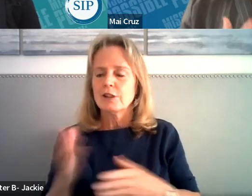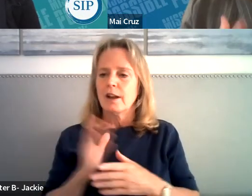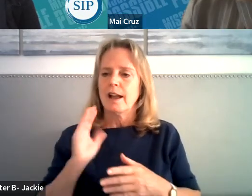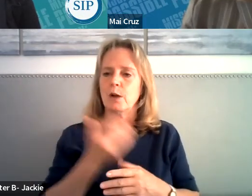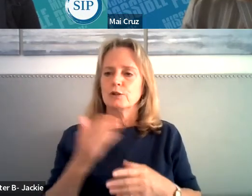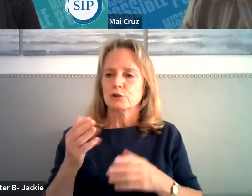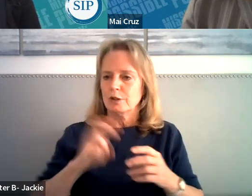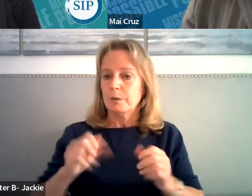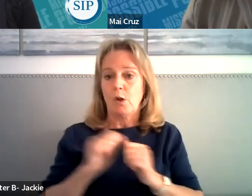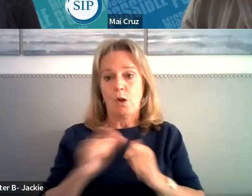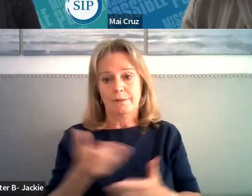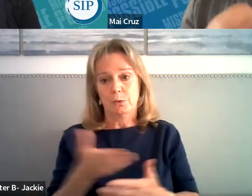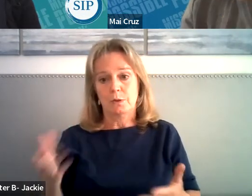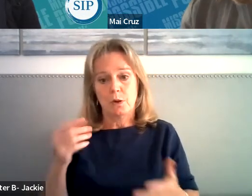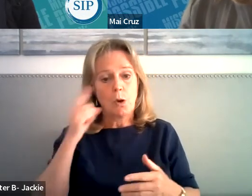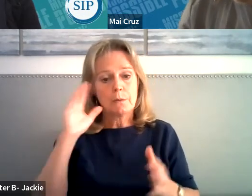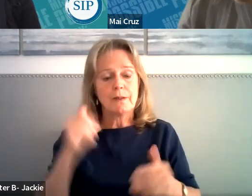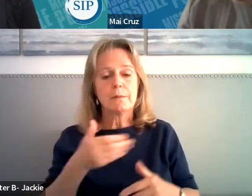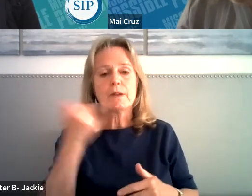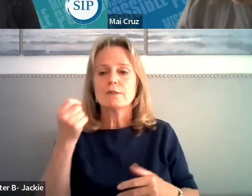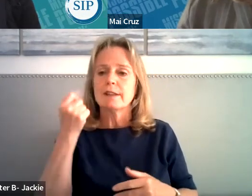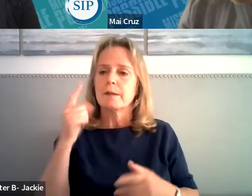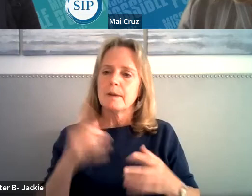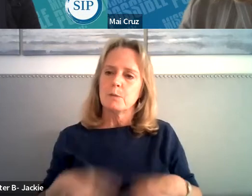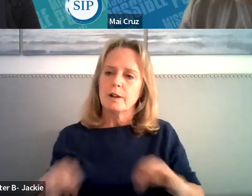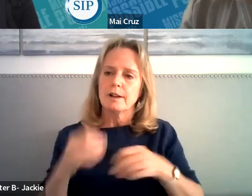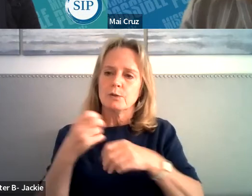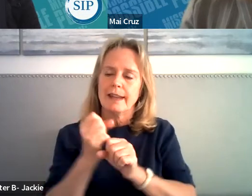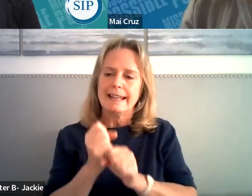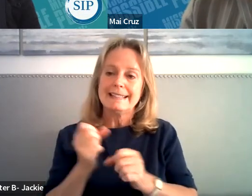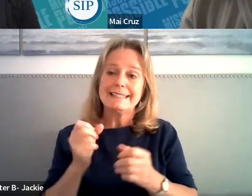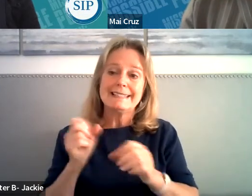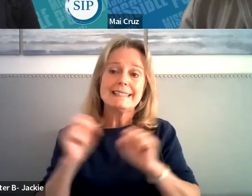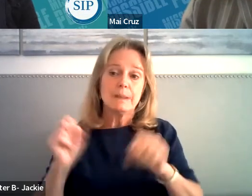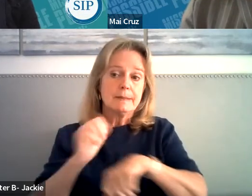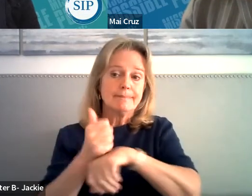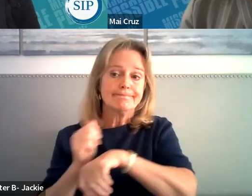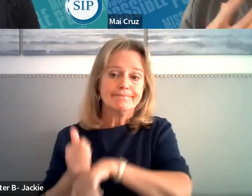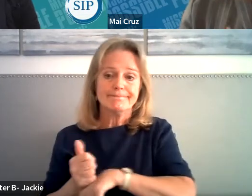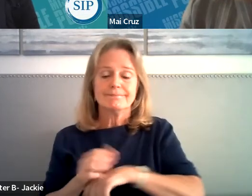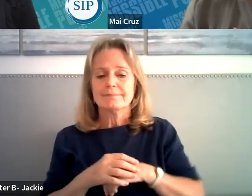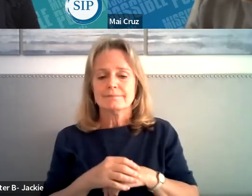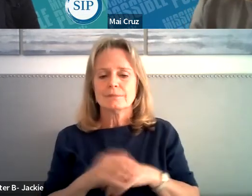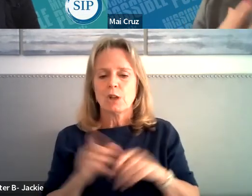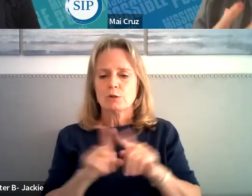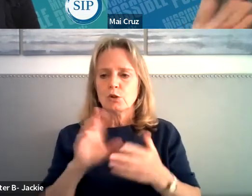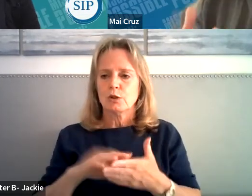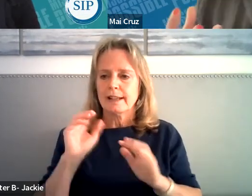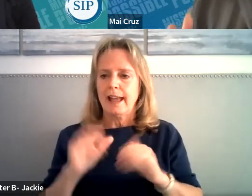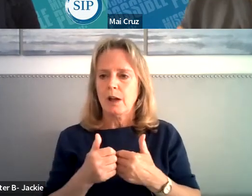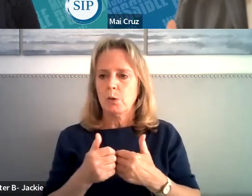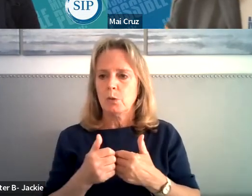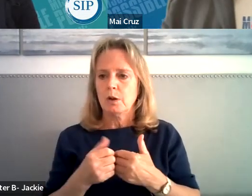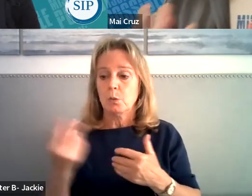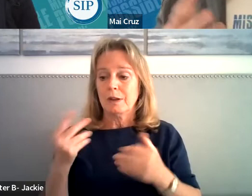better understanding of the importance of creating systems in place, and also learning how we were able